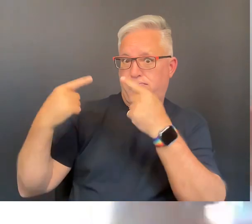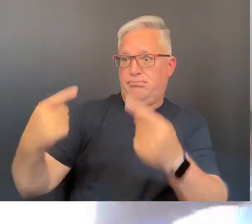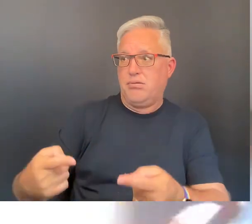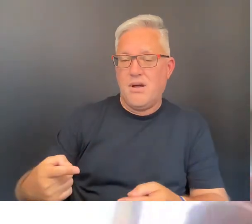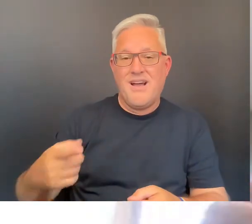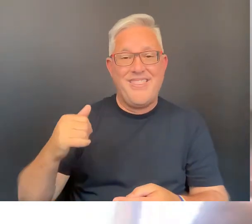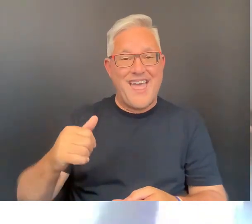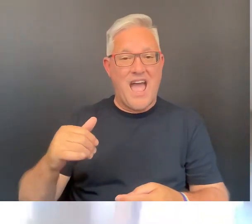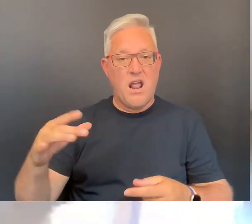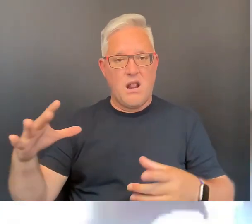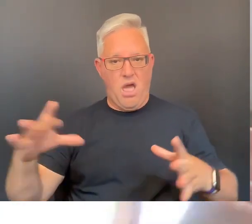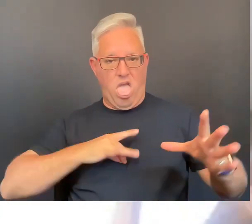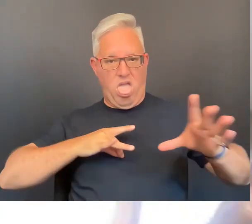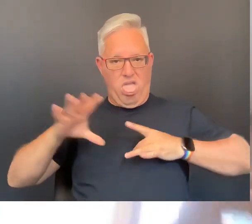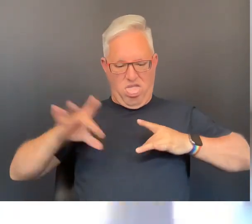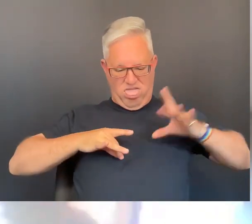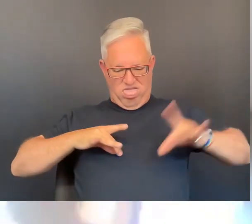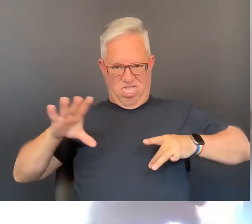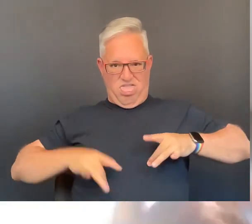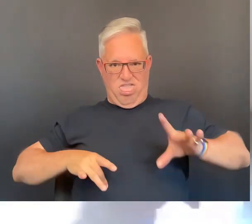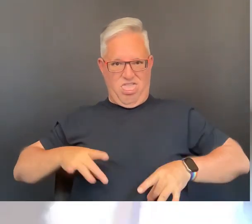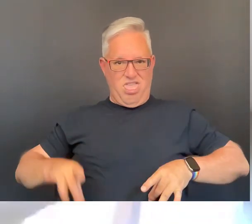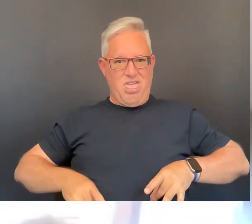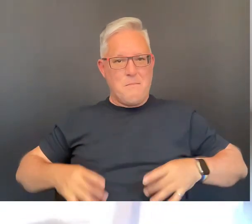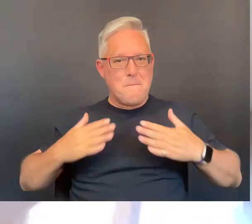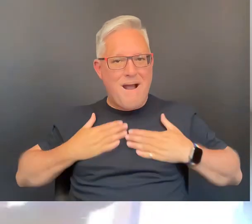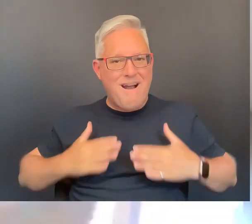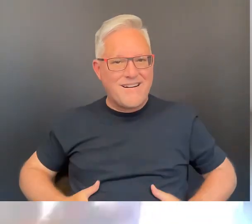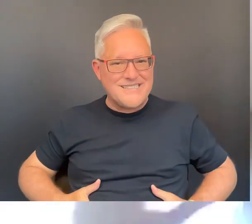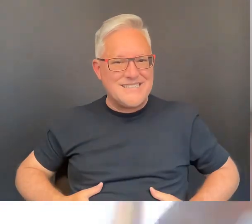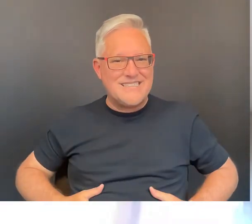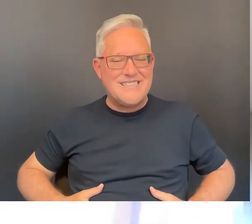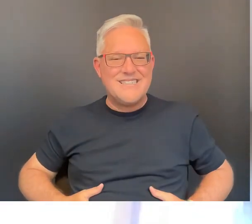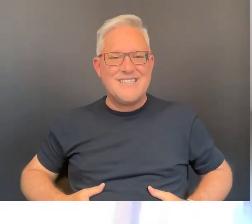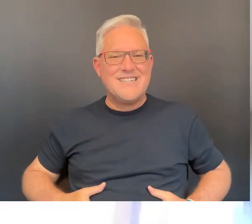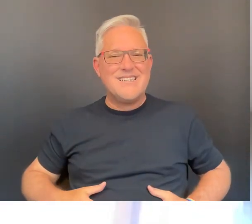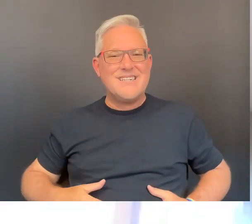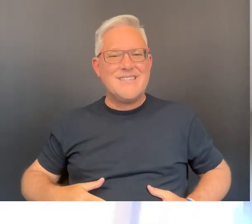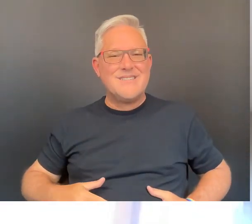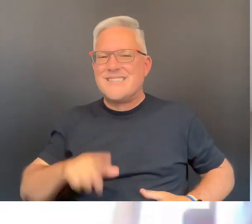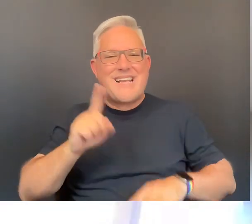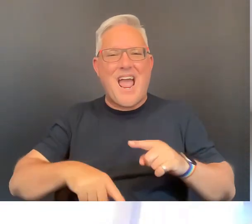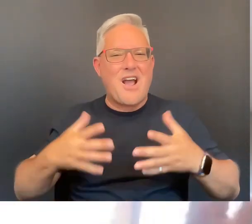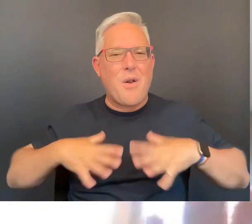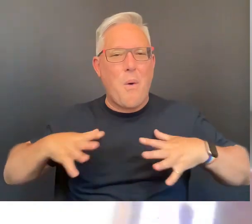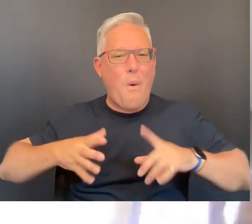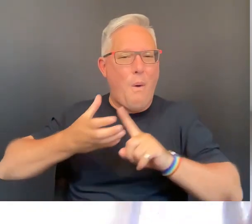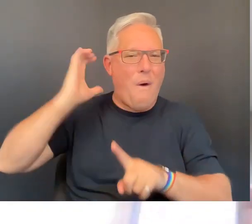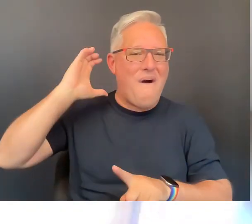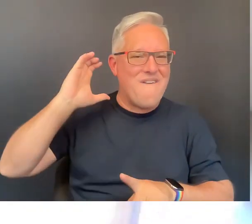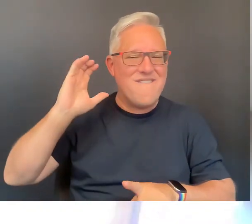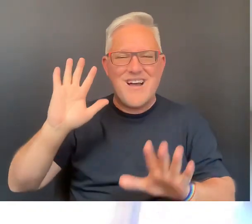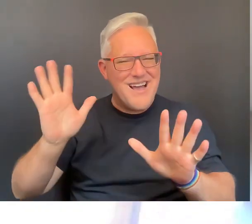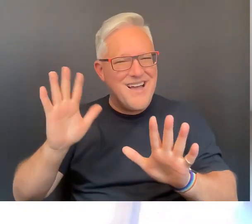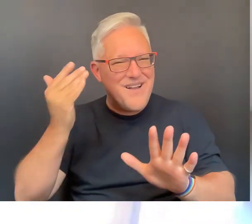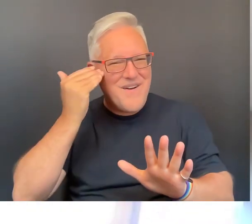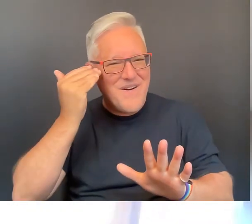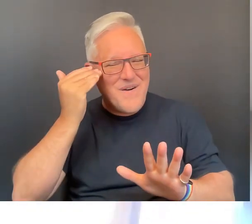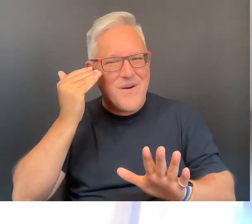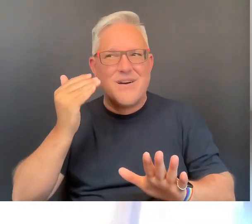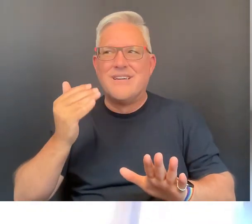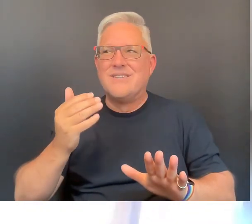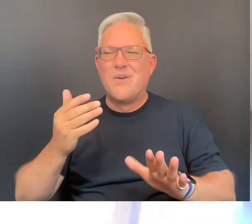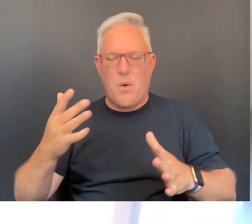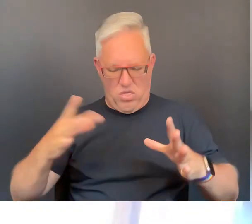in a space that it's already like there's this assumption. So now, how do we do that? How do we